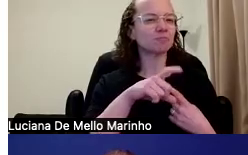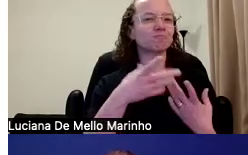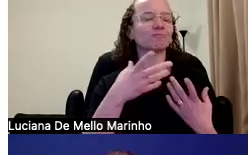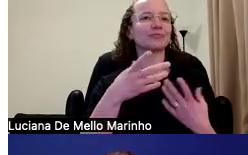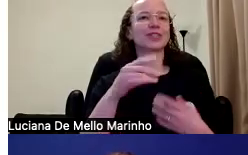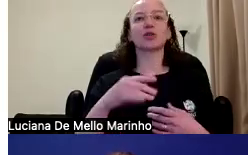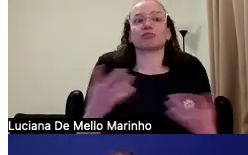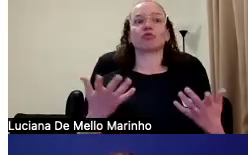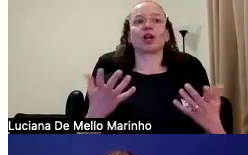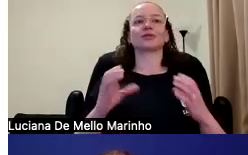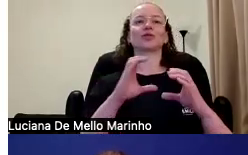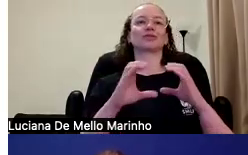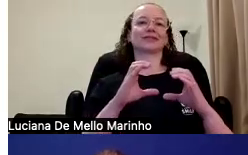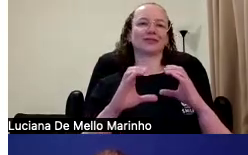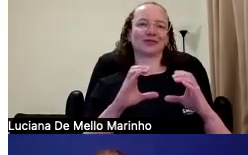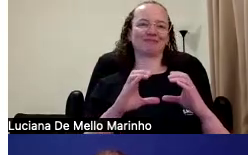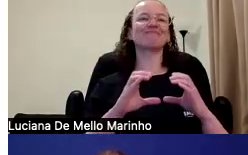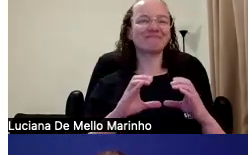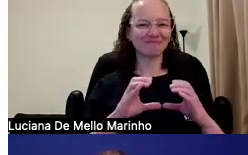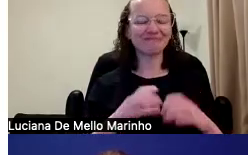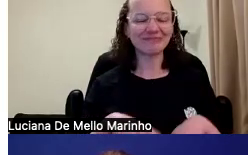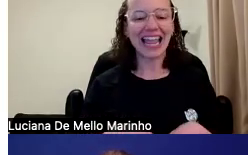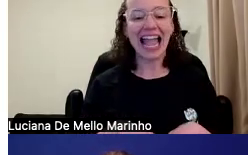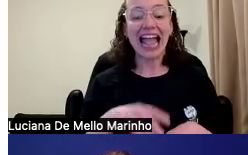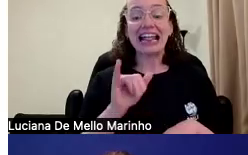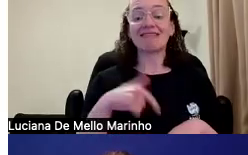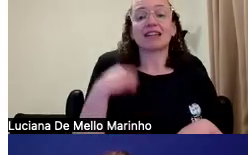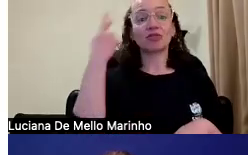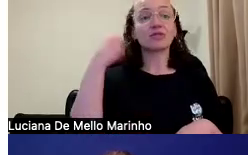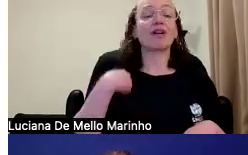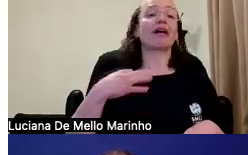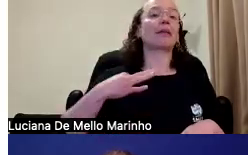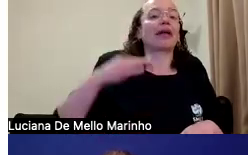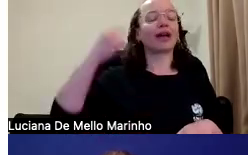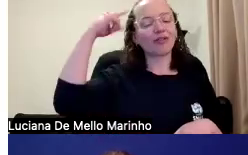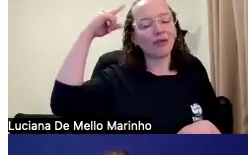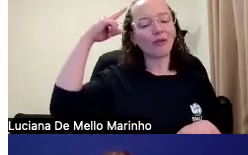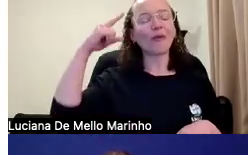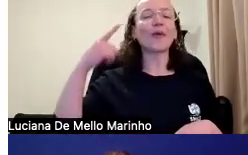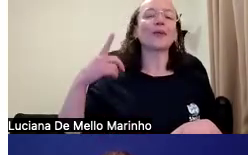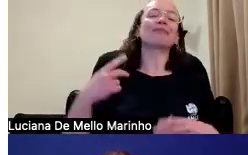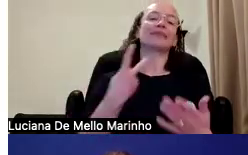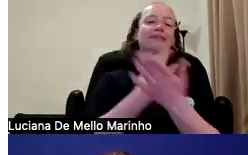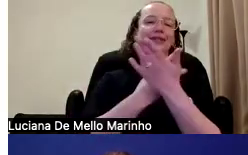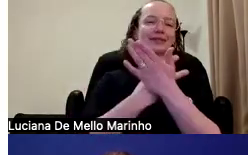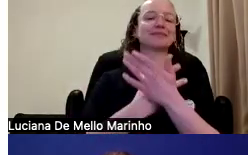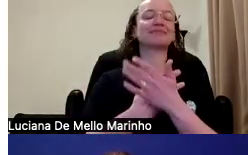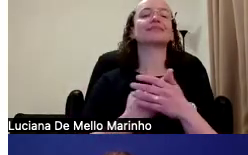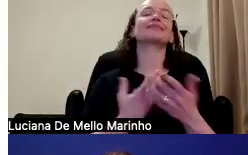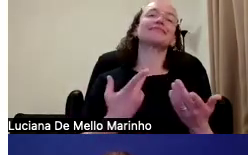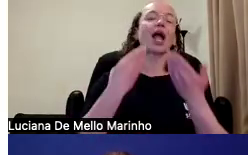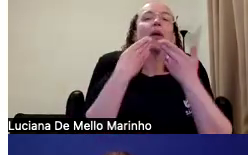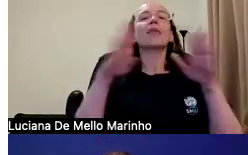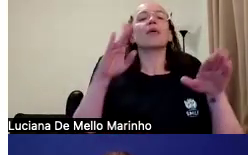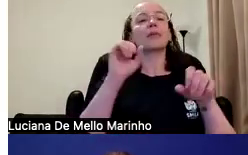they They have have unique special needs, needs. they have unique needs, and especially with communication. And so I